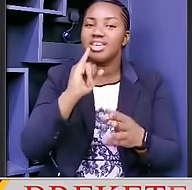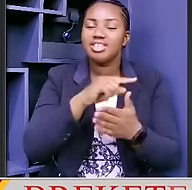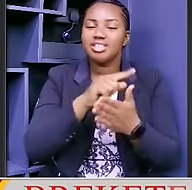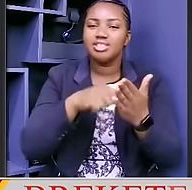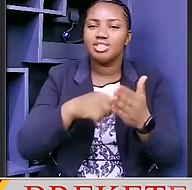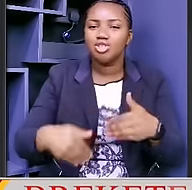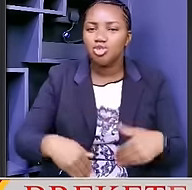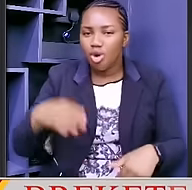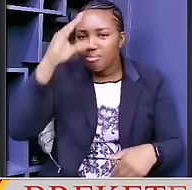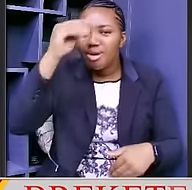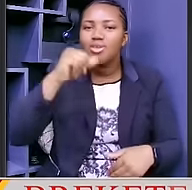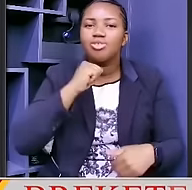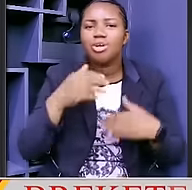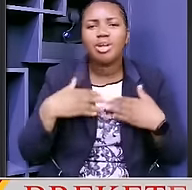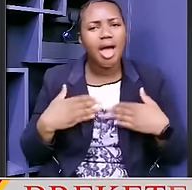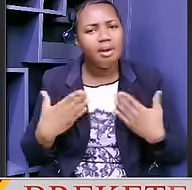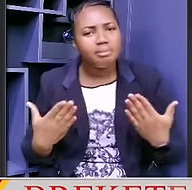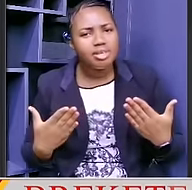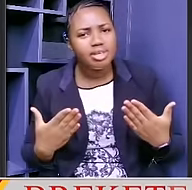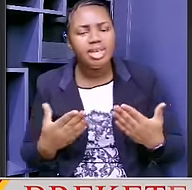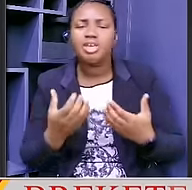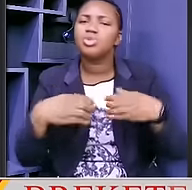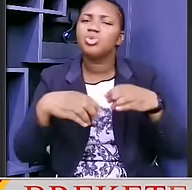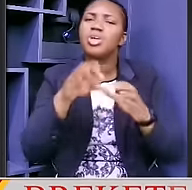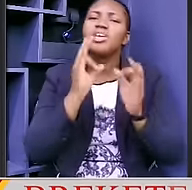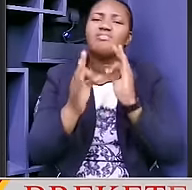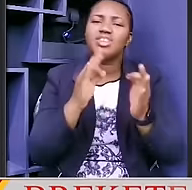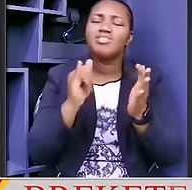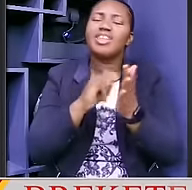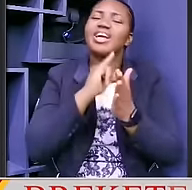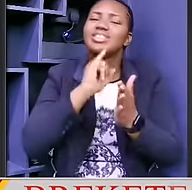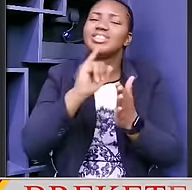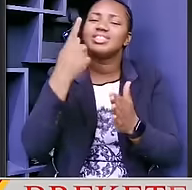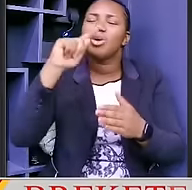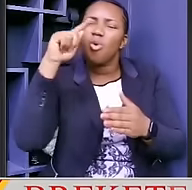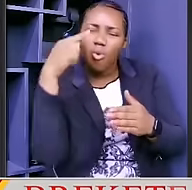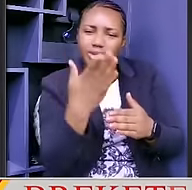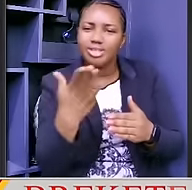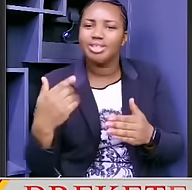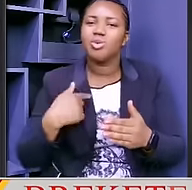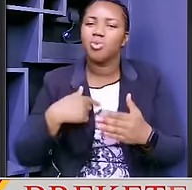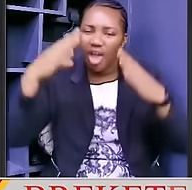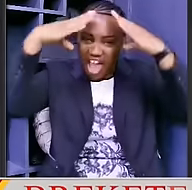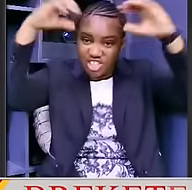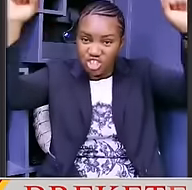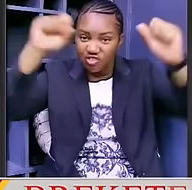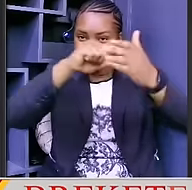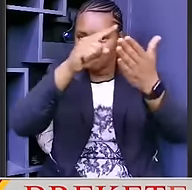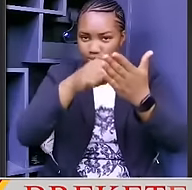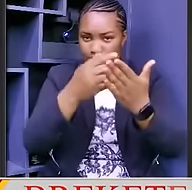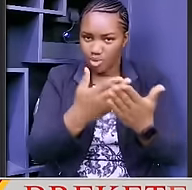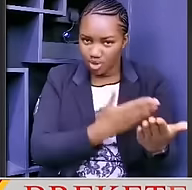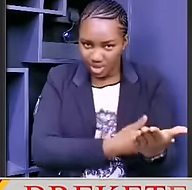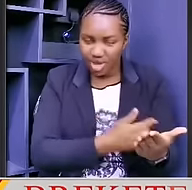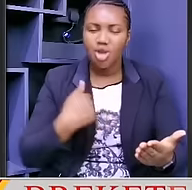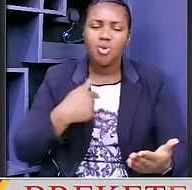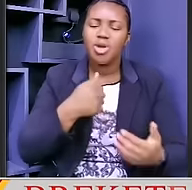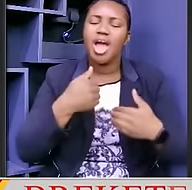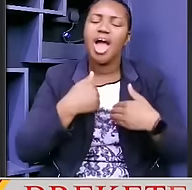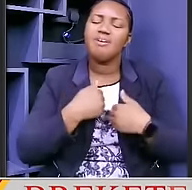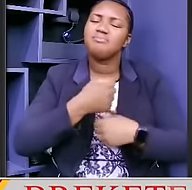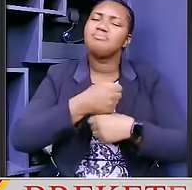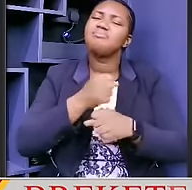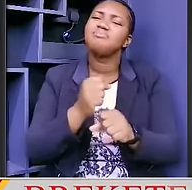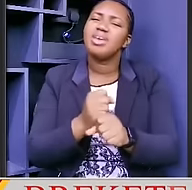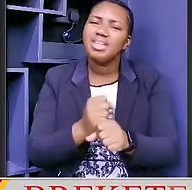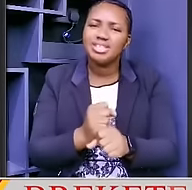not happy? Very happy. So even if the only thing we achieve this morning, we have made orphans happy. We